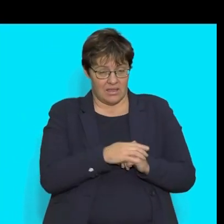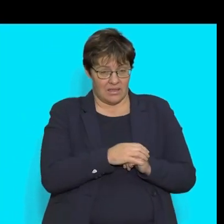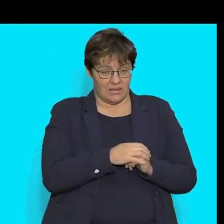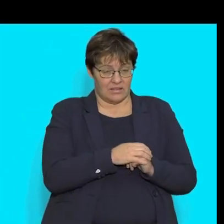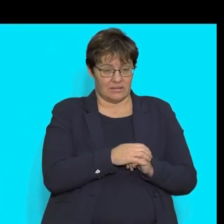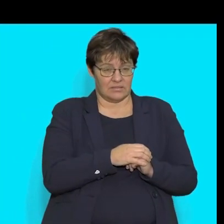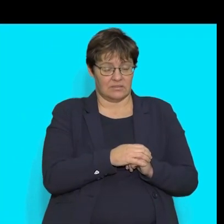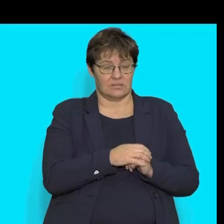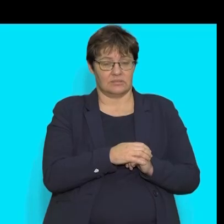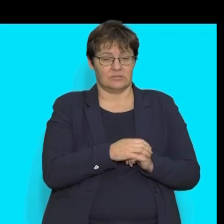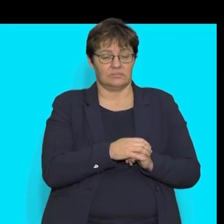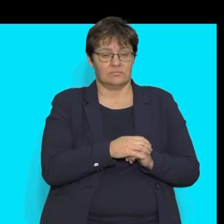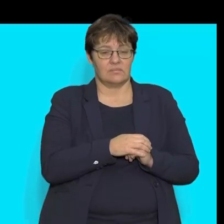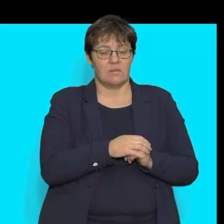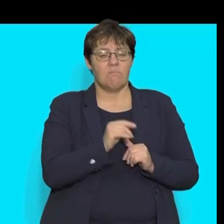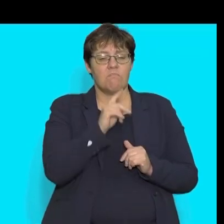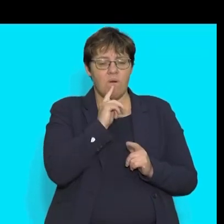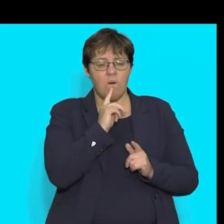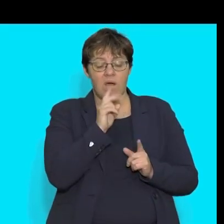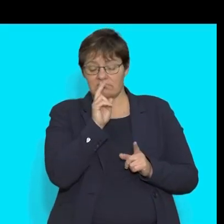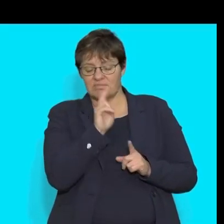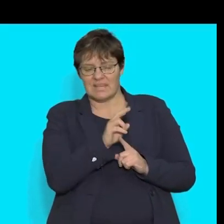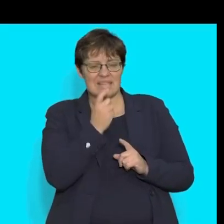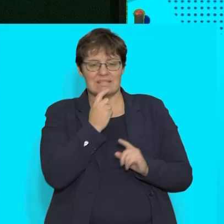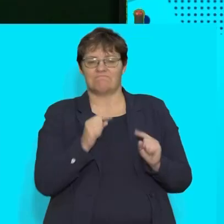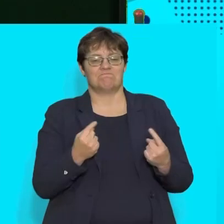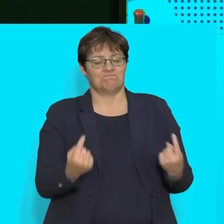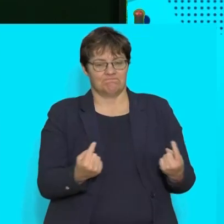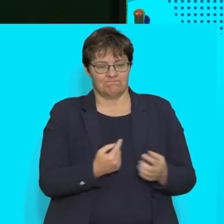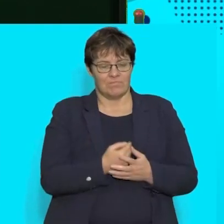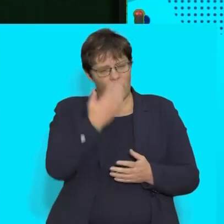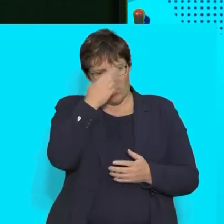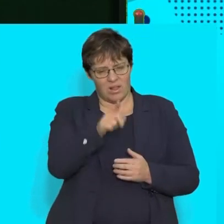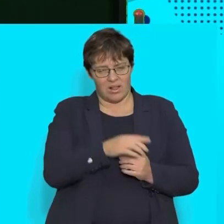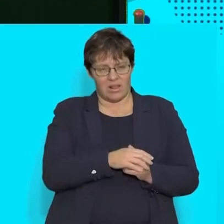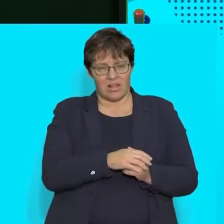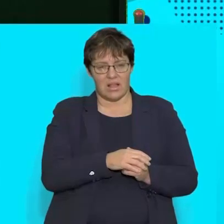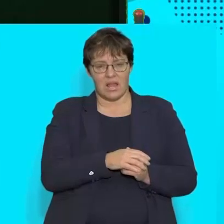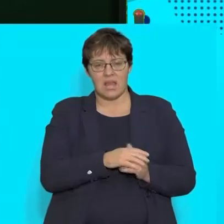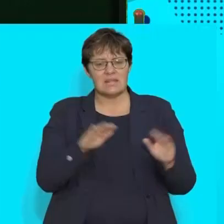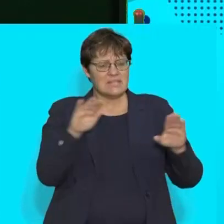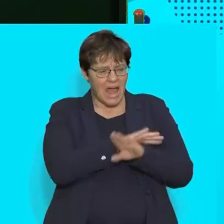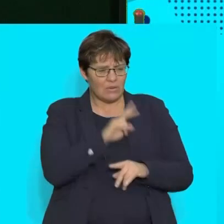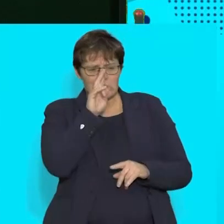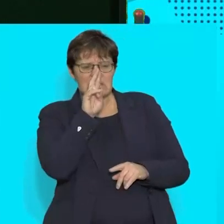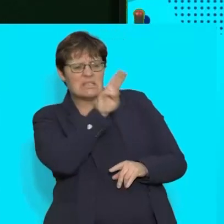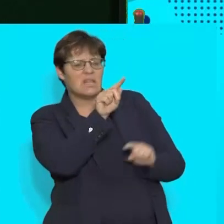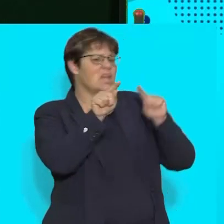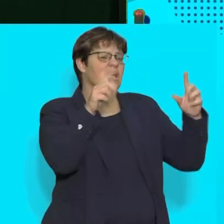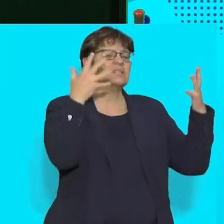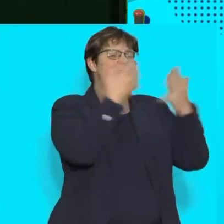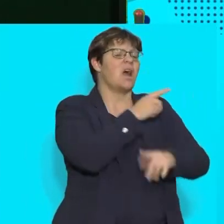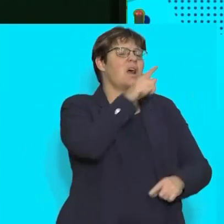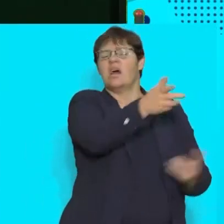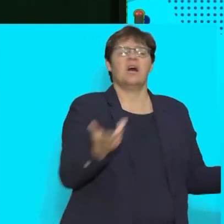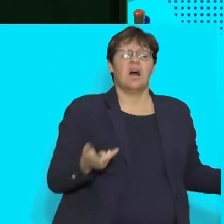this case the darker mice, will be less likely to be seen. And you know that, guys, at night it's difficult to see things